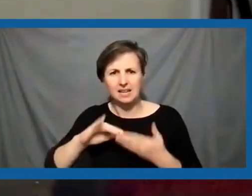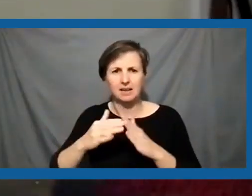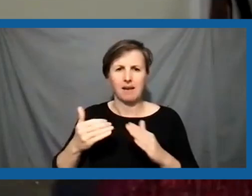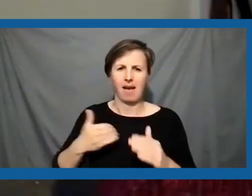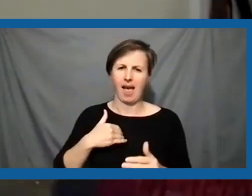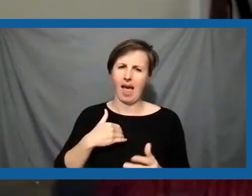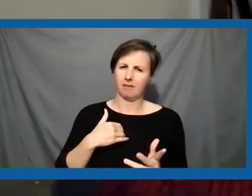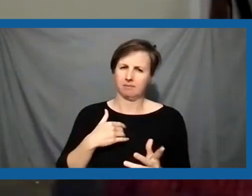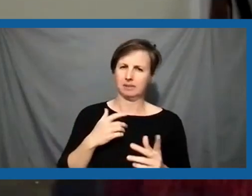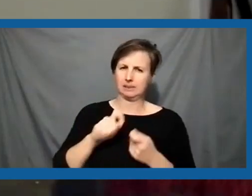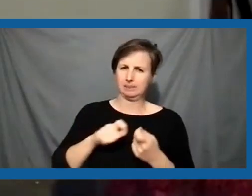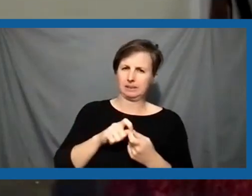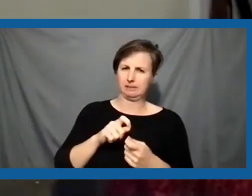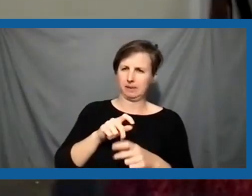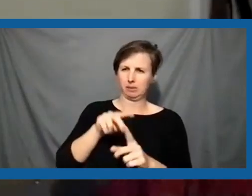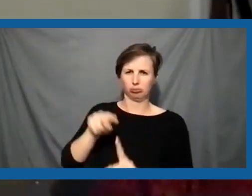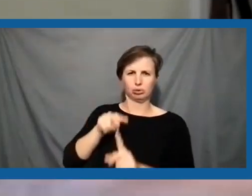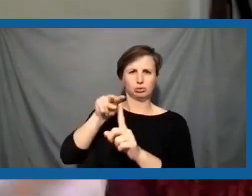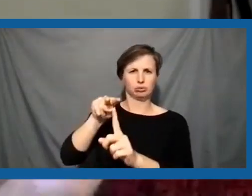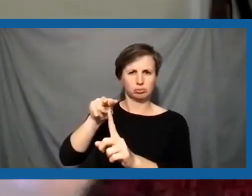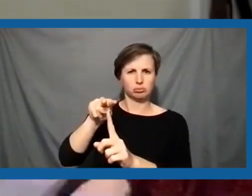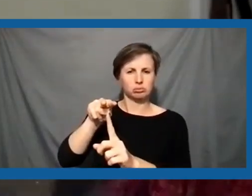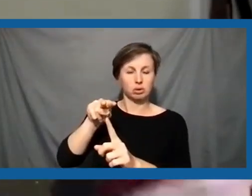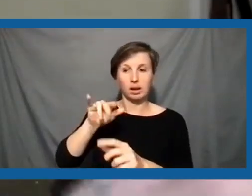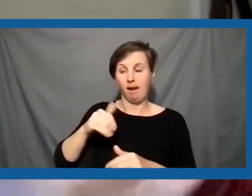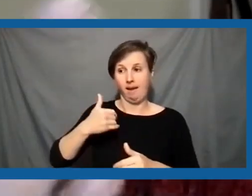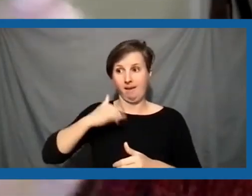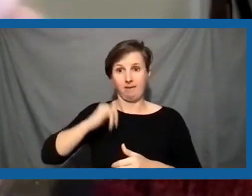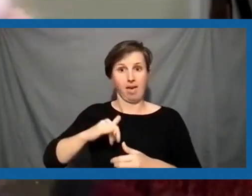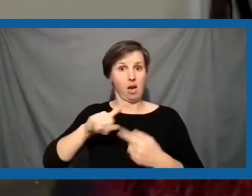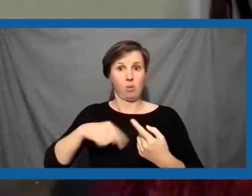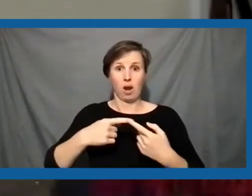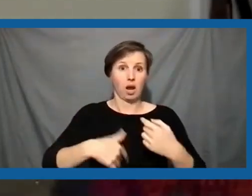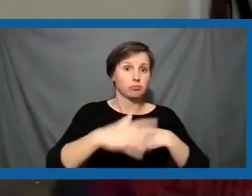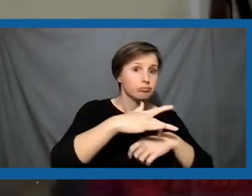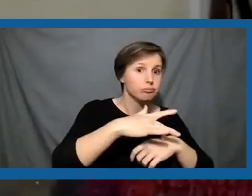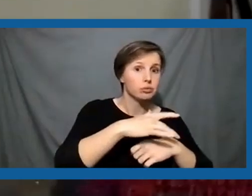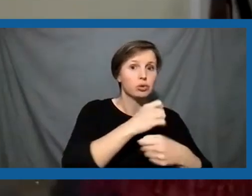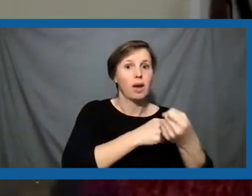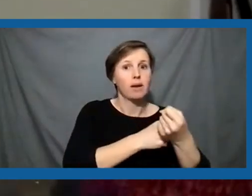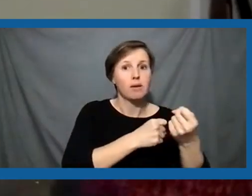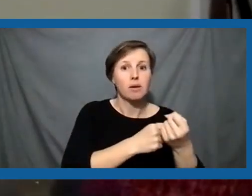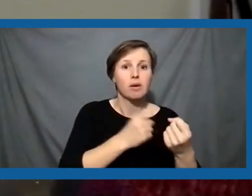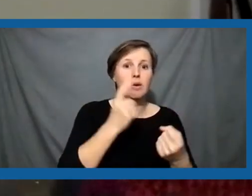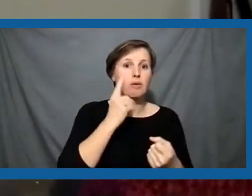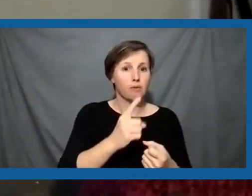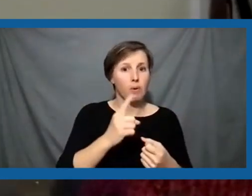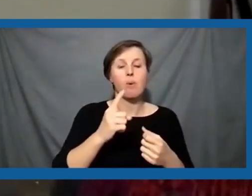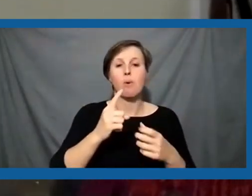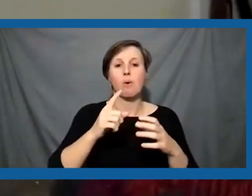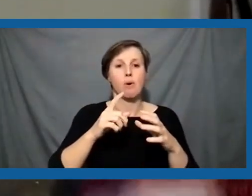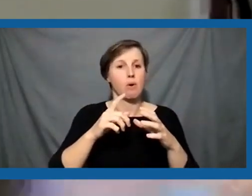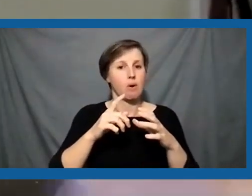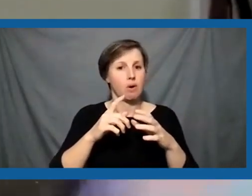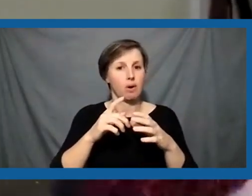of perspective. And I carry that with me whenever I go to, advocate on behalf of Indian country. But